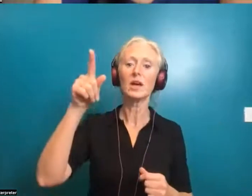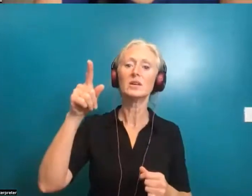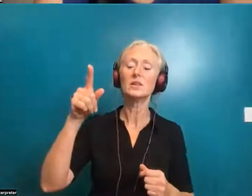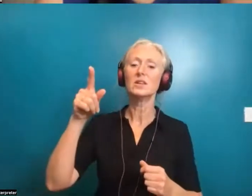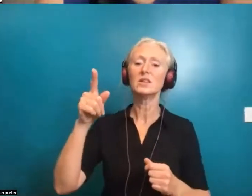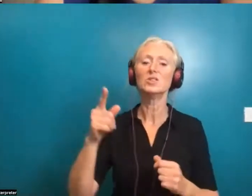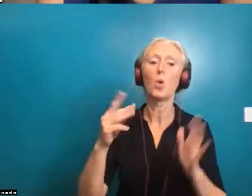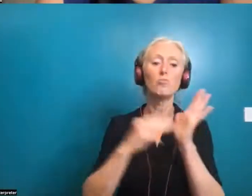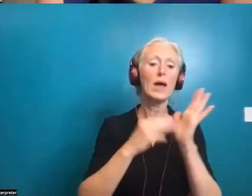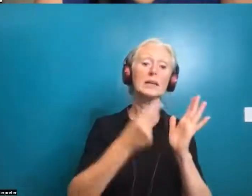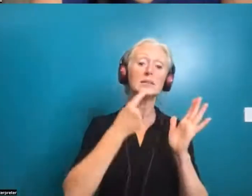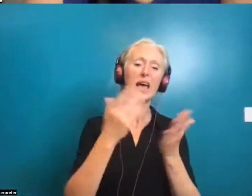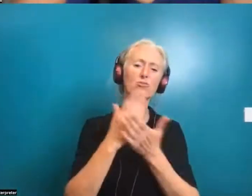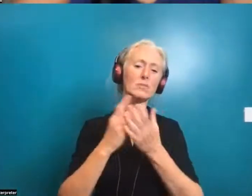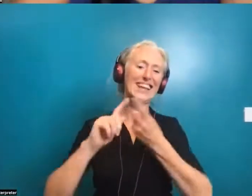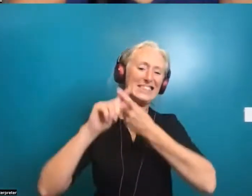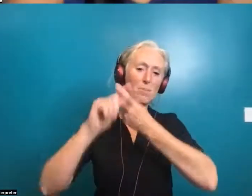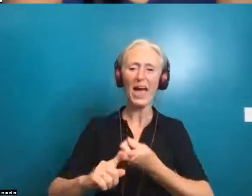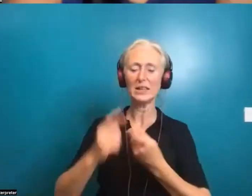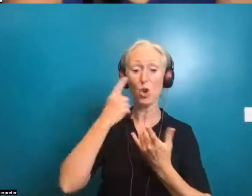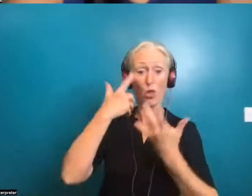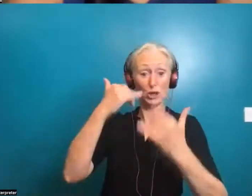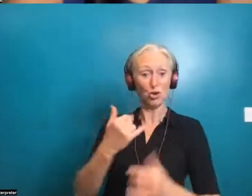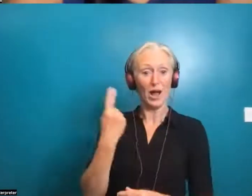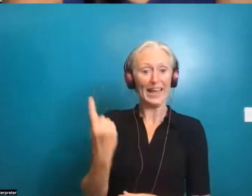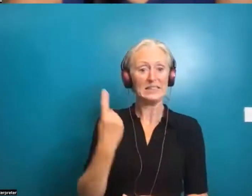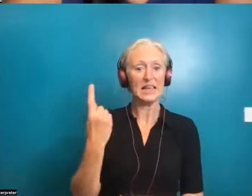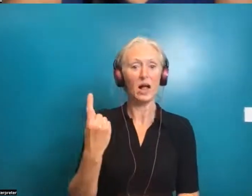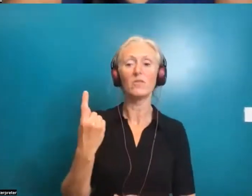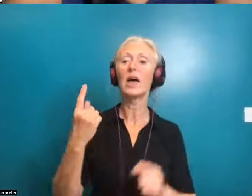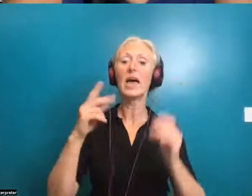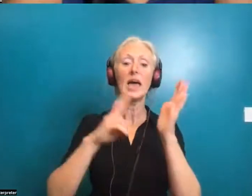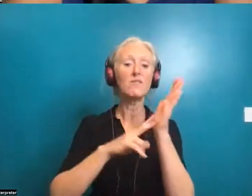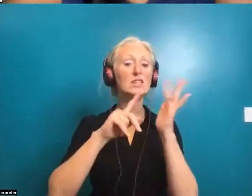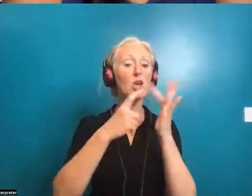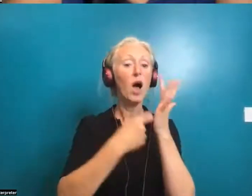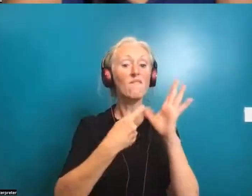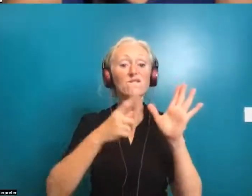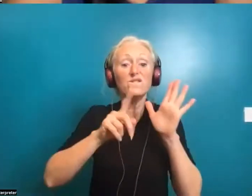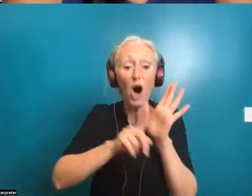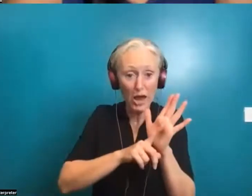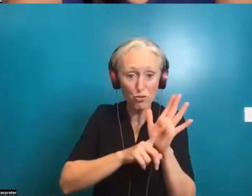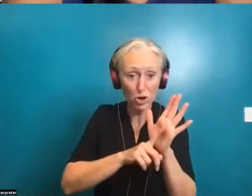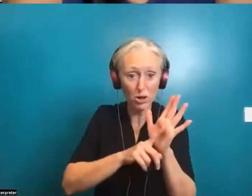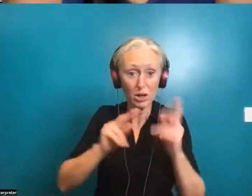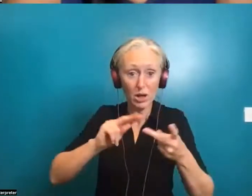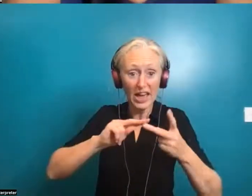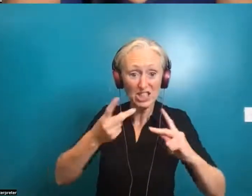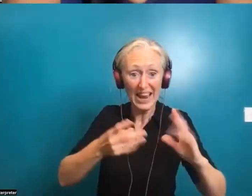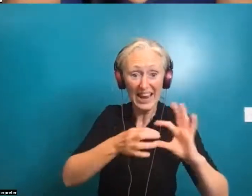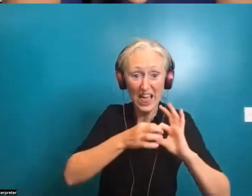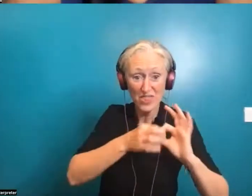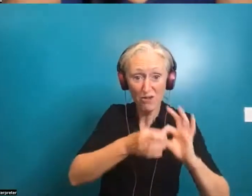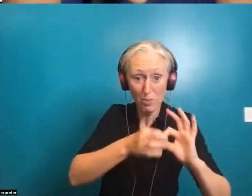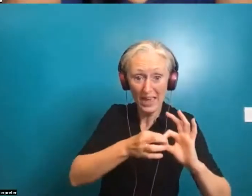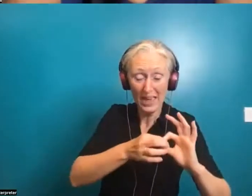that you're going to participate in. If it's something like a viral gene therapy, probably yes. And